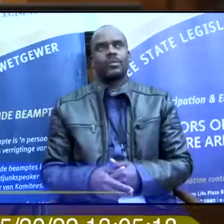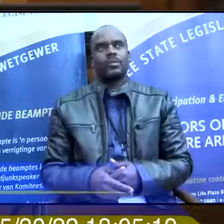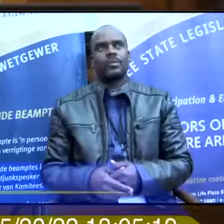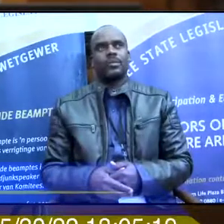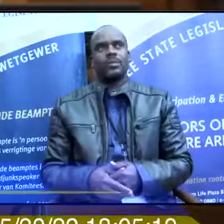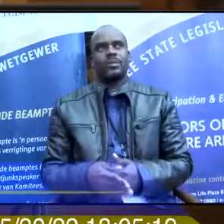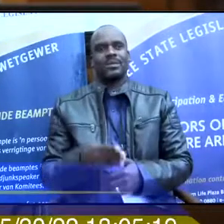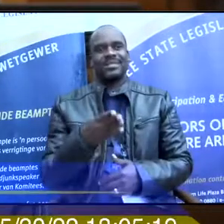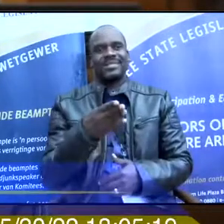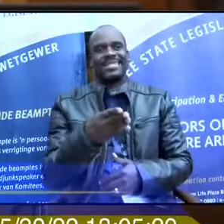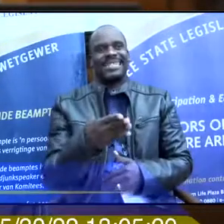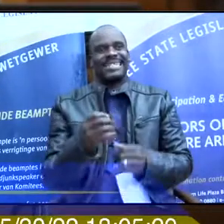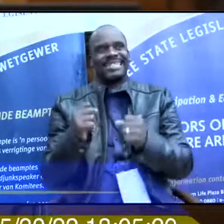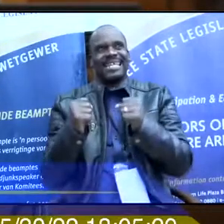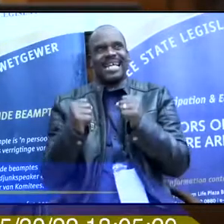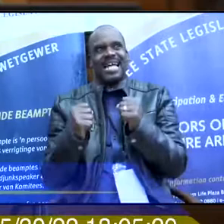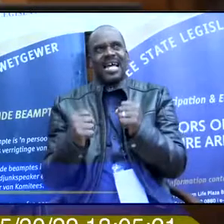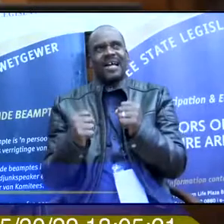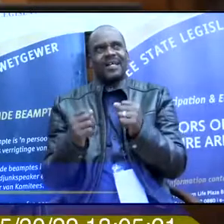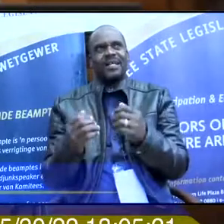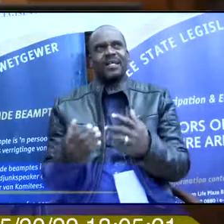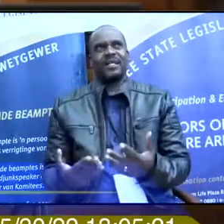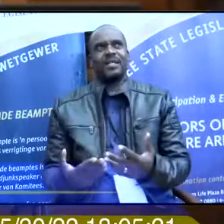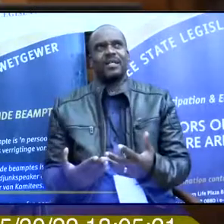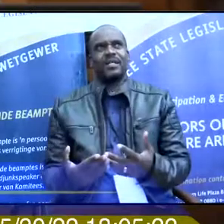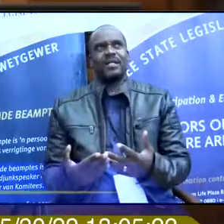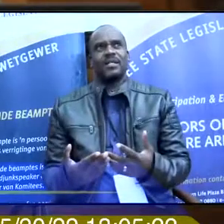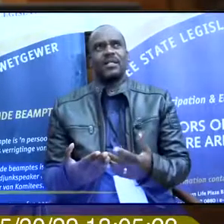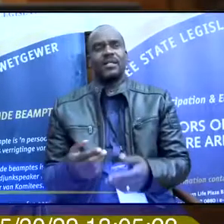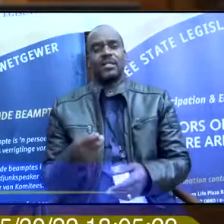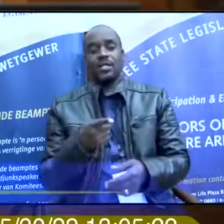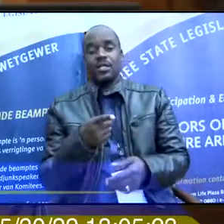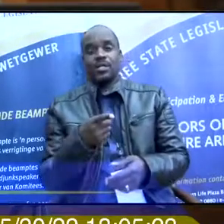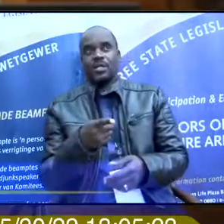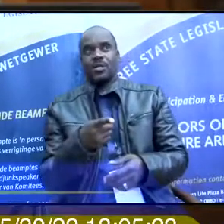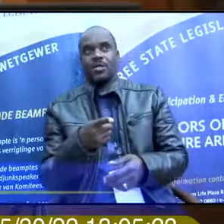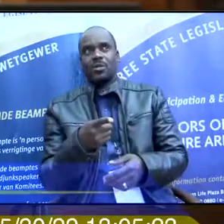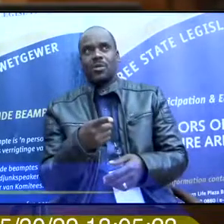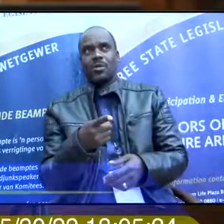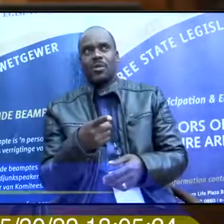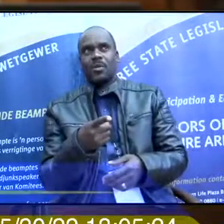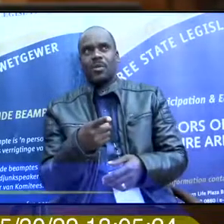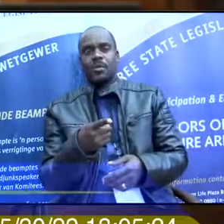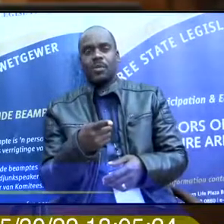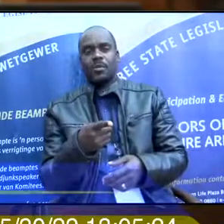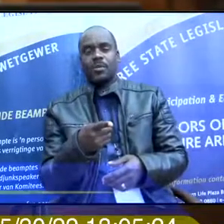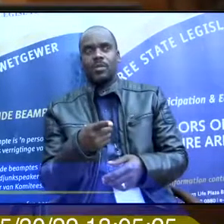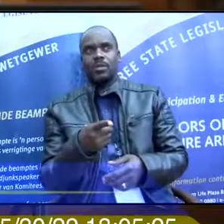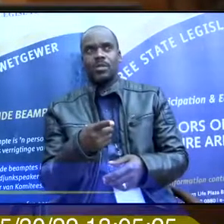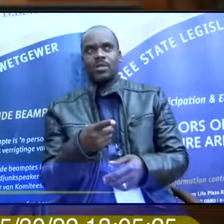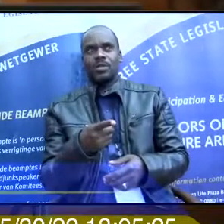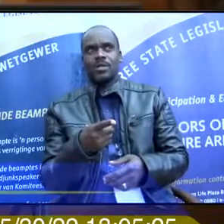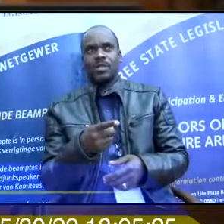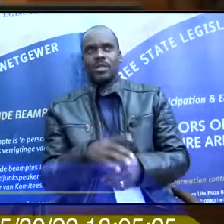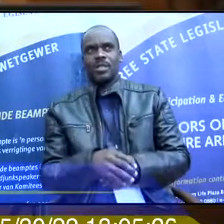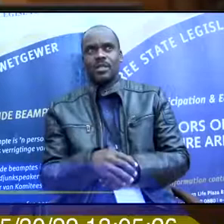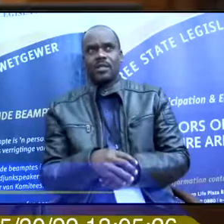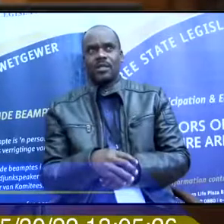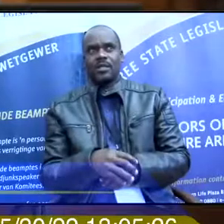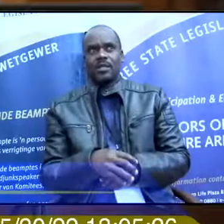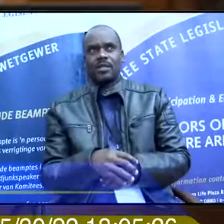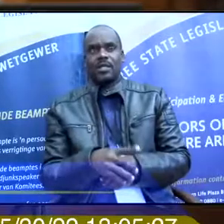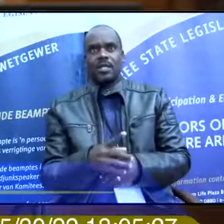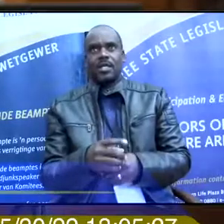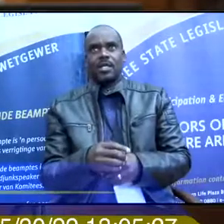this had locked down had the devastating consequences on many households many lost their main source of income and there was a they were